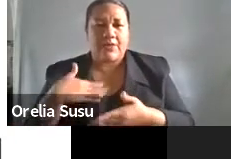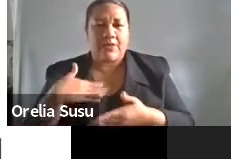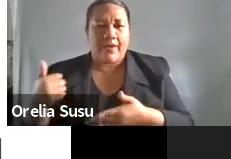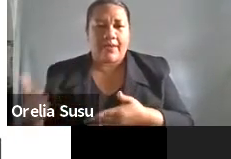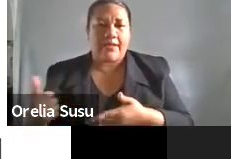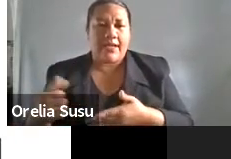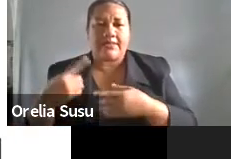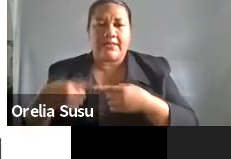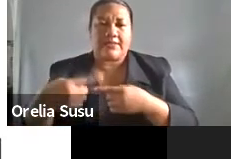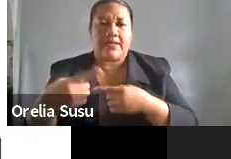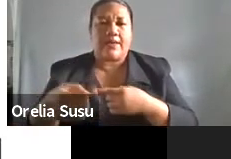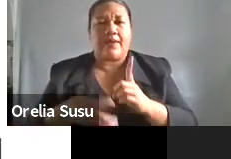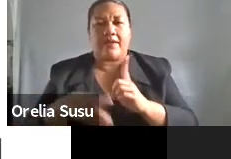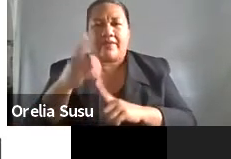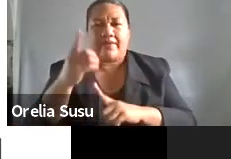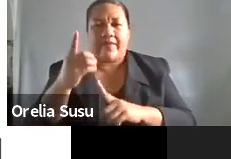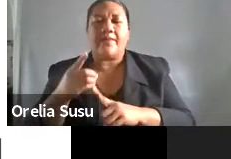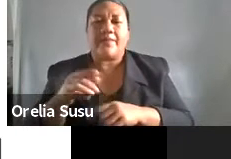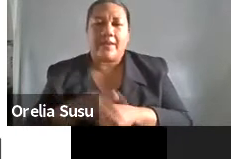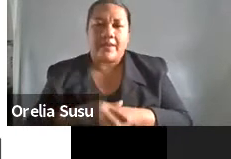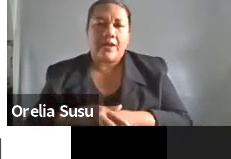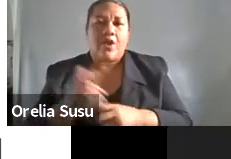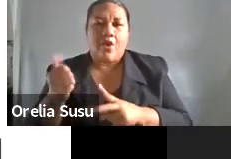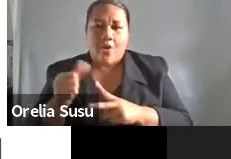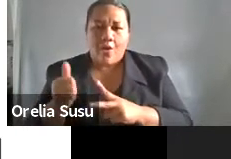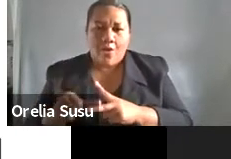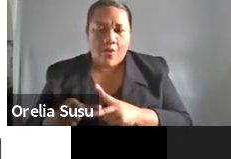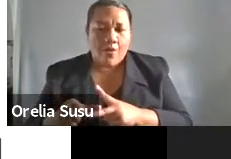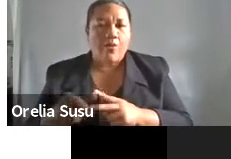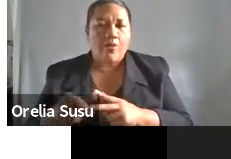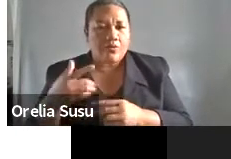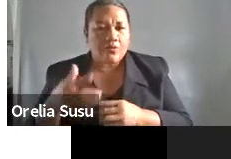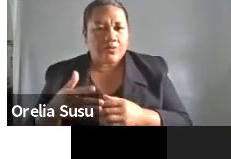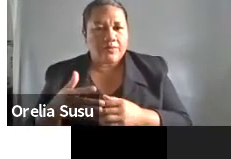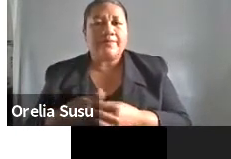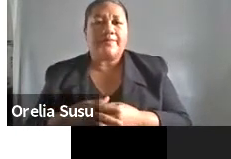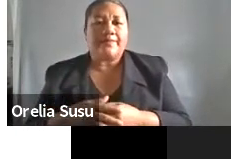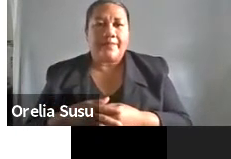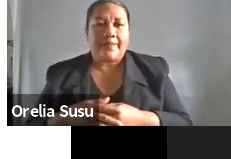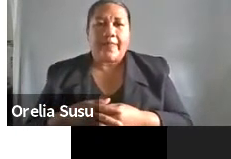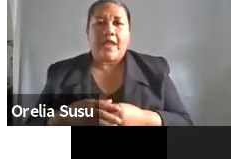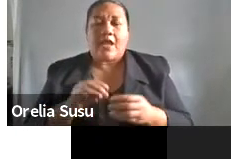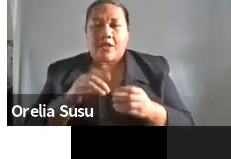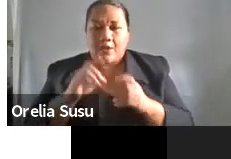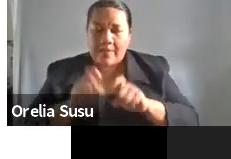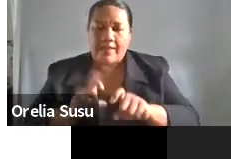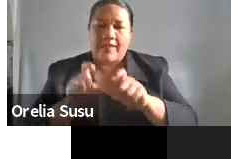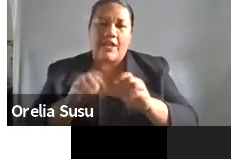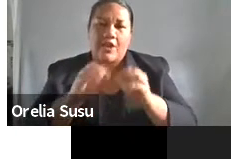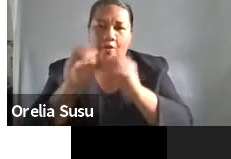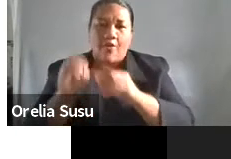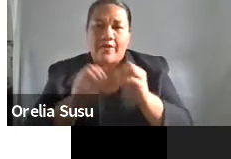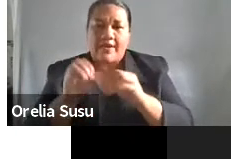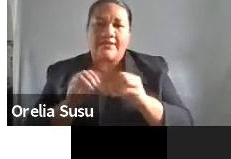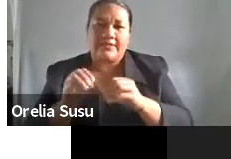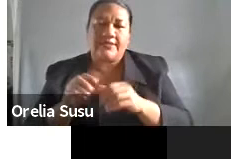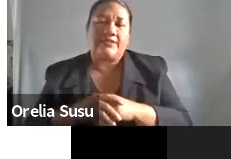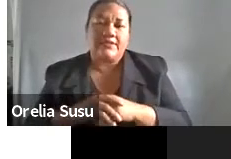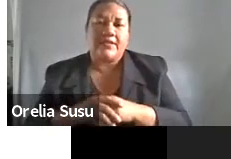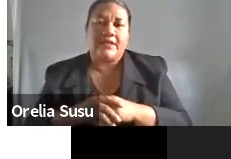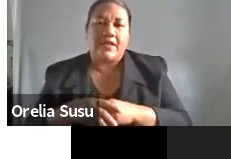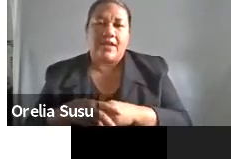to urgent needs when it arises. And work stream five is just about maintaining and sustaining the organization, which we all know that if we don't